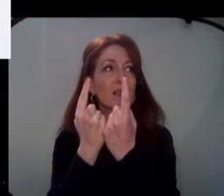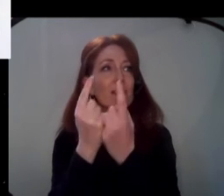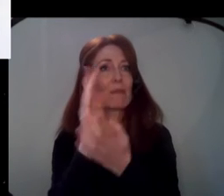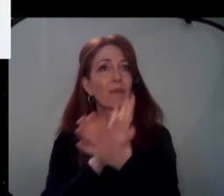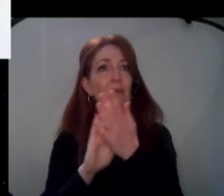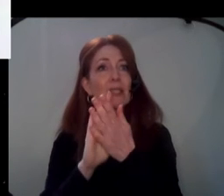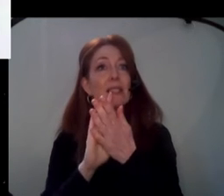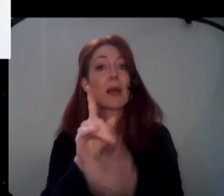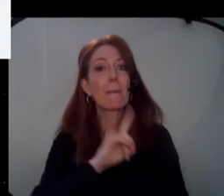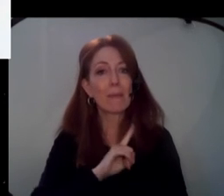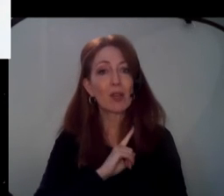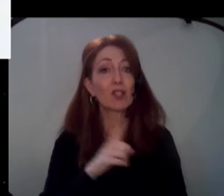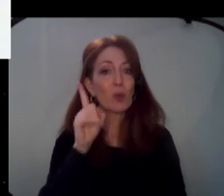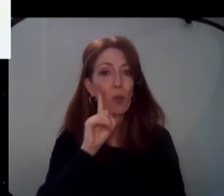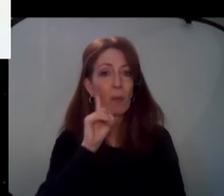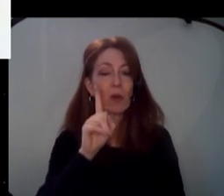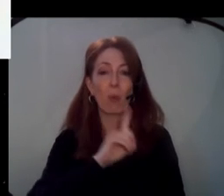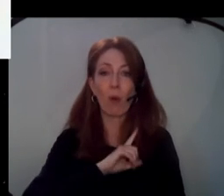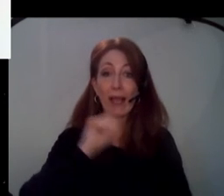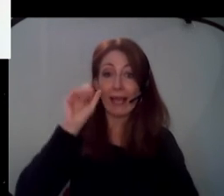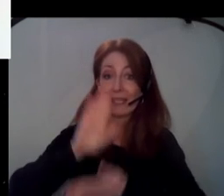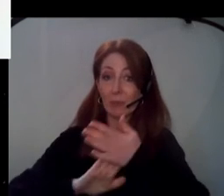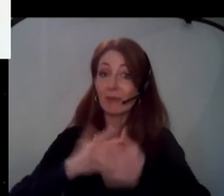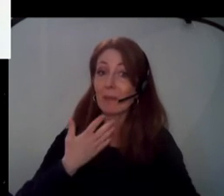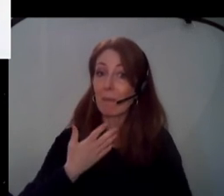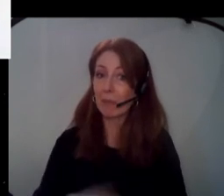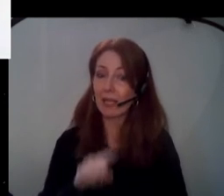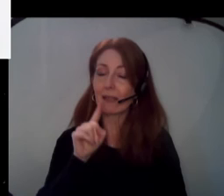woman and has had particular experiences. But that it's not